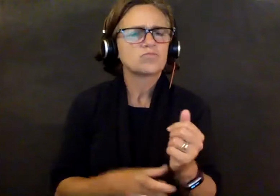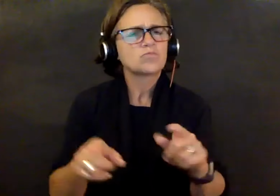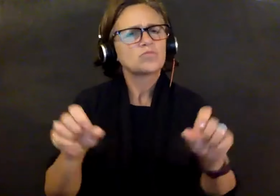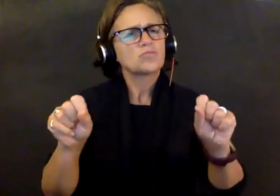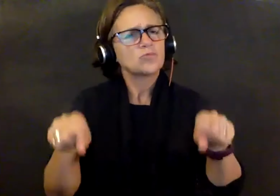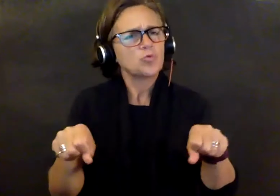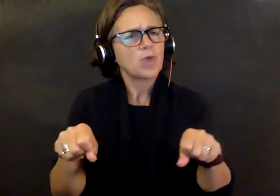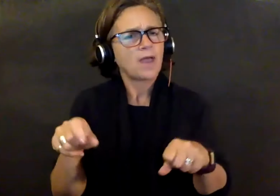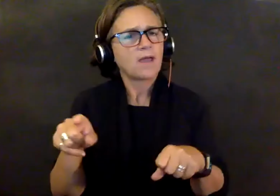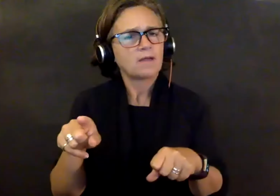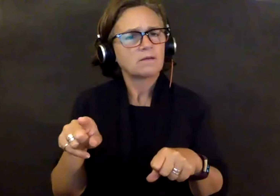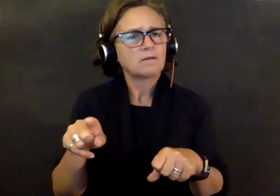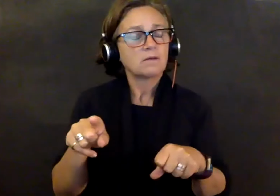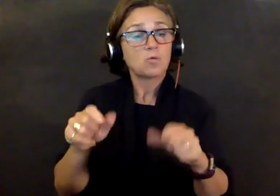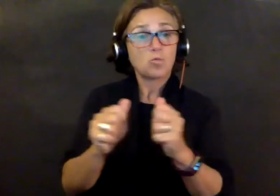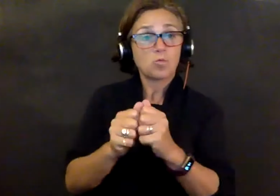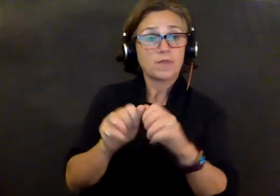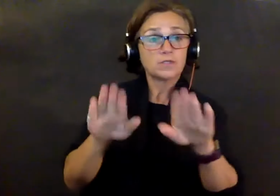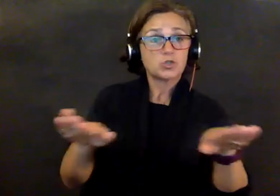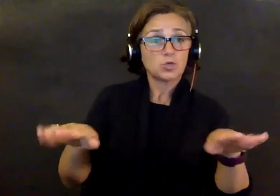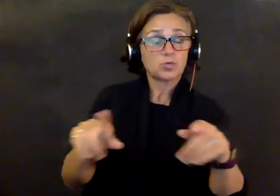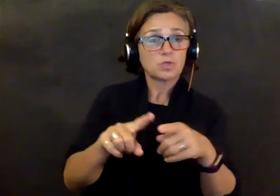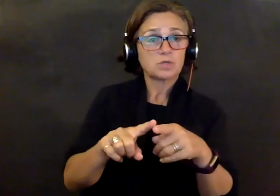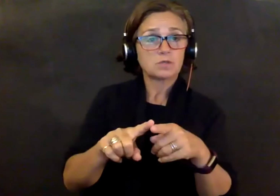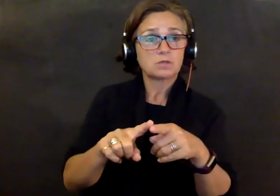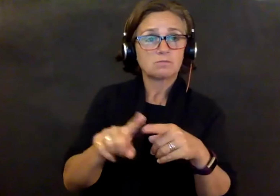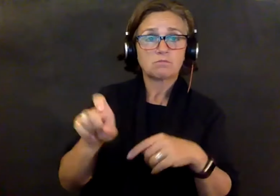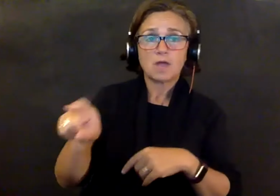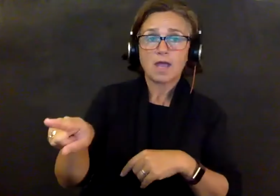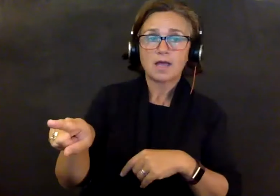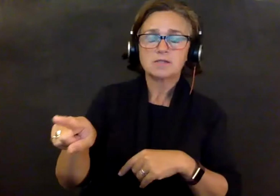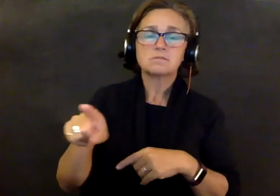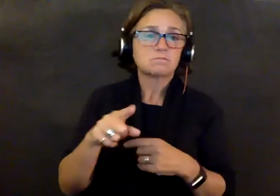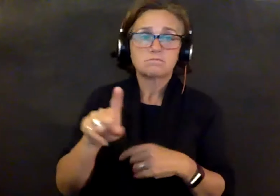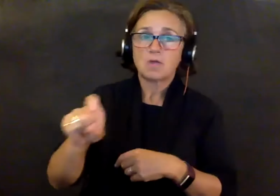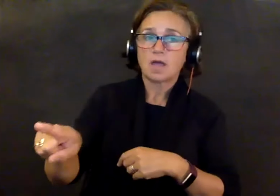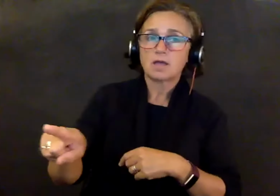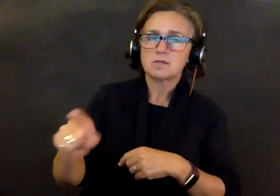sitting, maybe not, I would actually ask them,